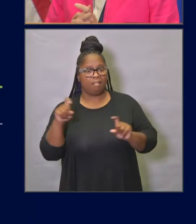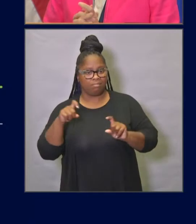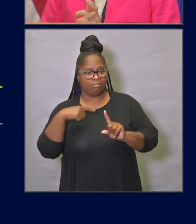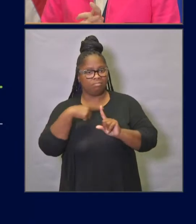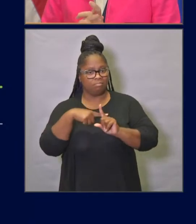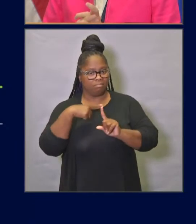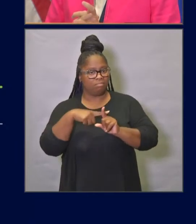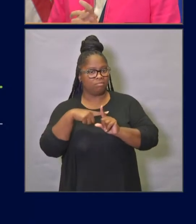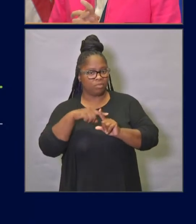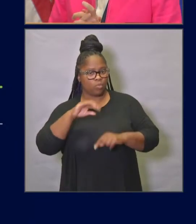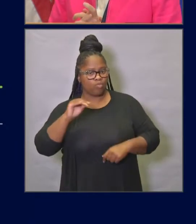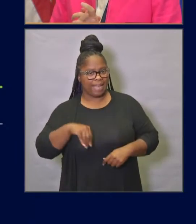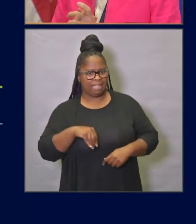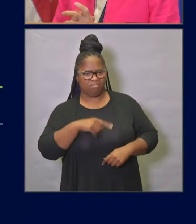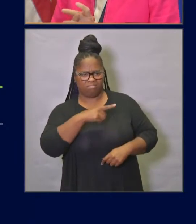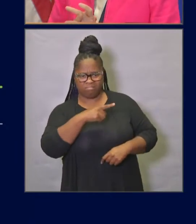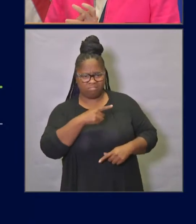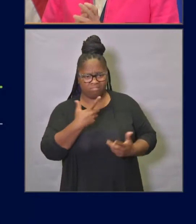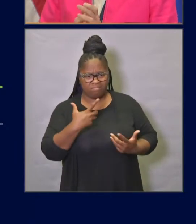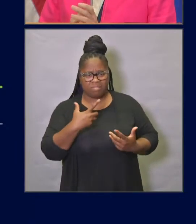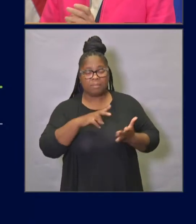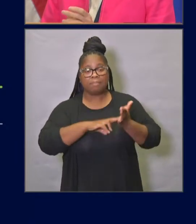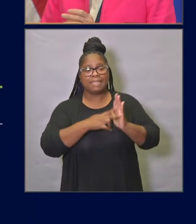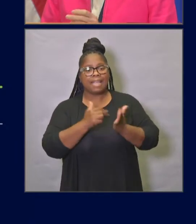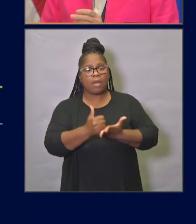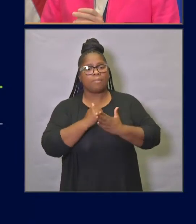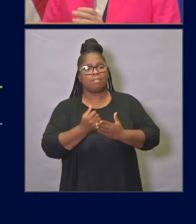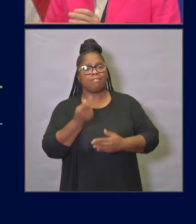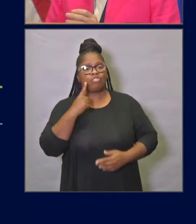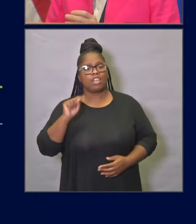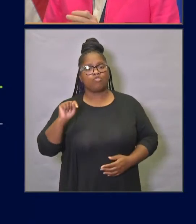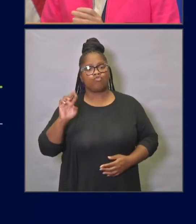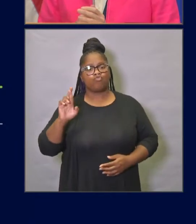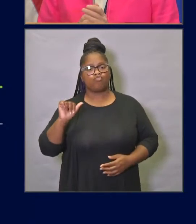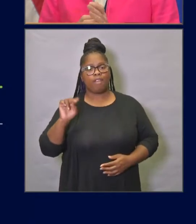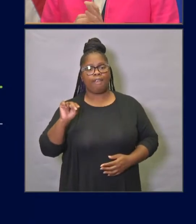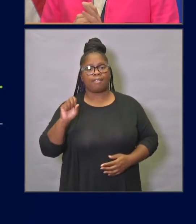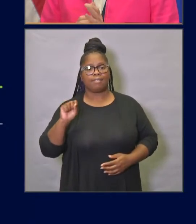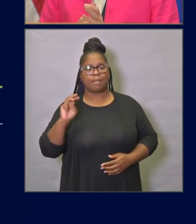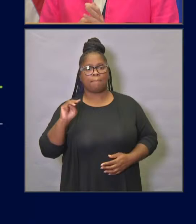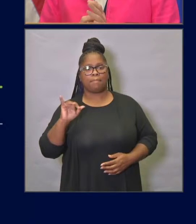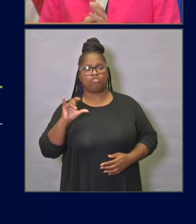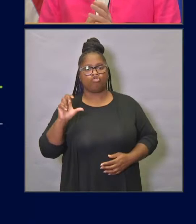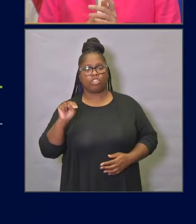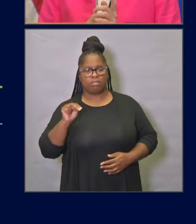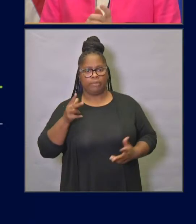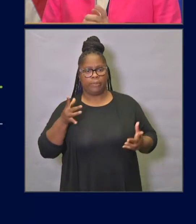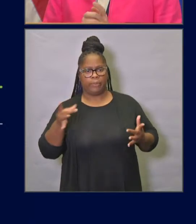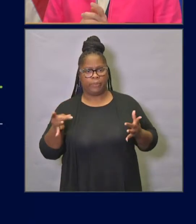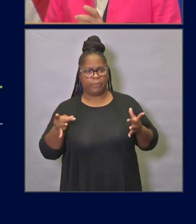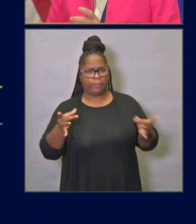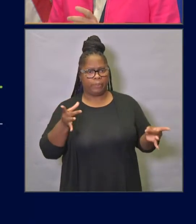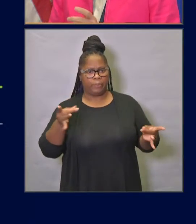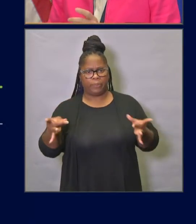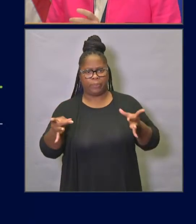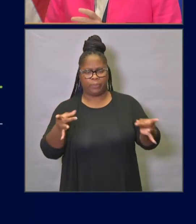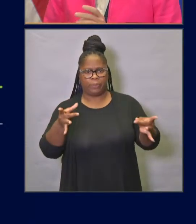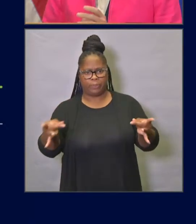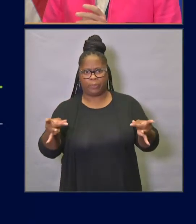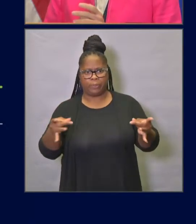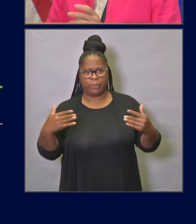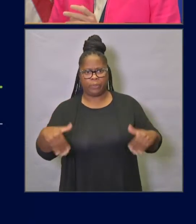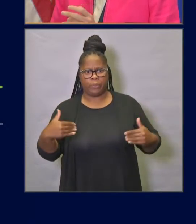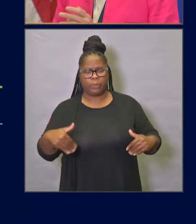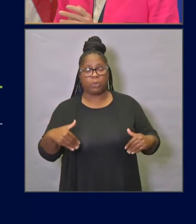COVID-19. This measure helps us understand transmission in our communities by letting us know what % of tests